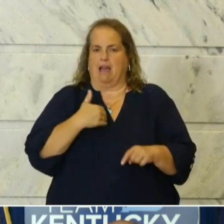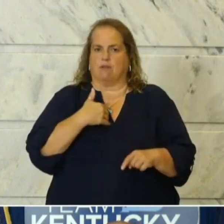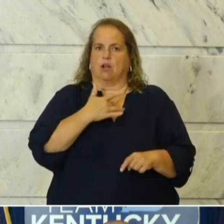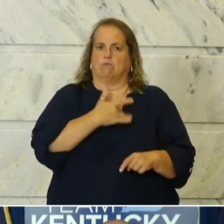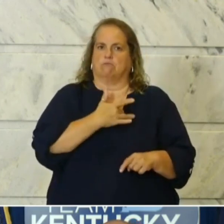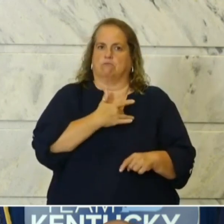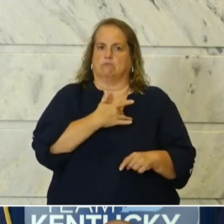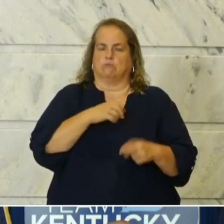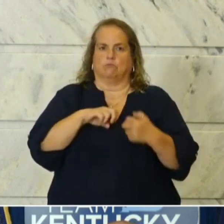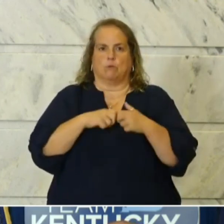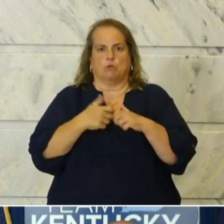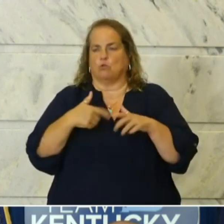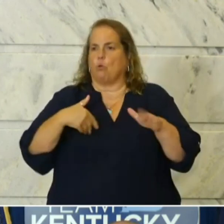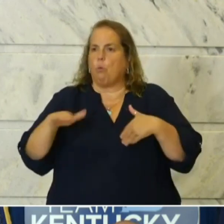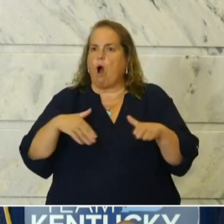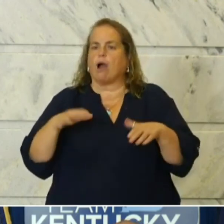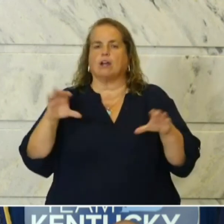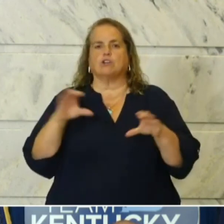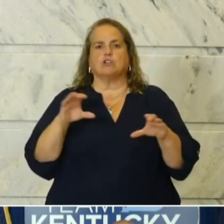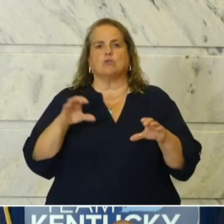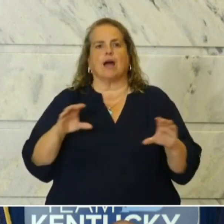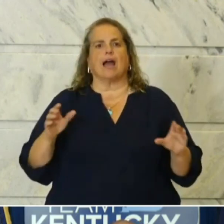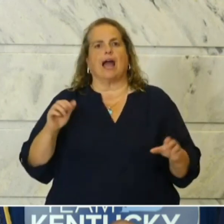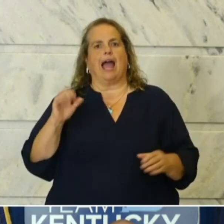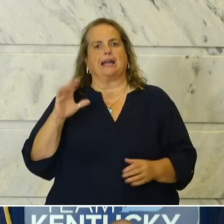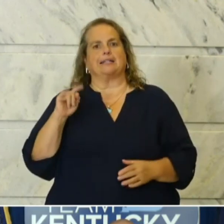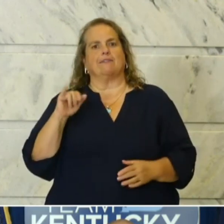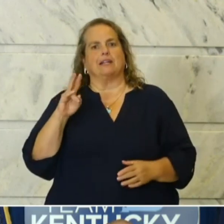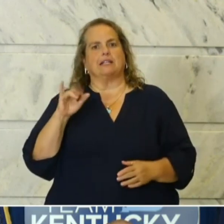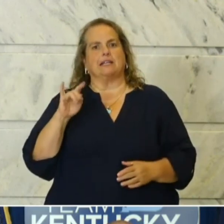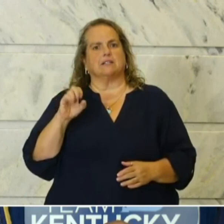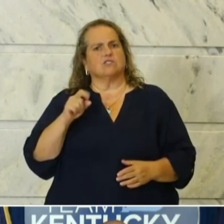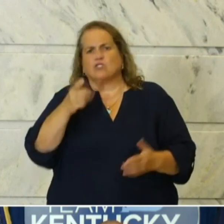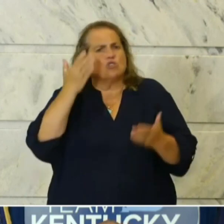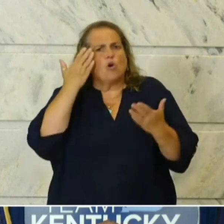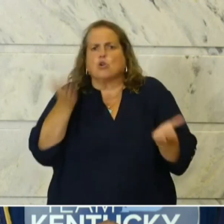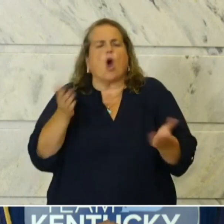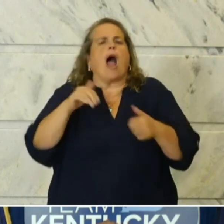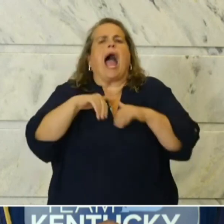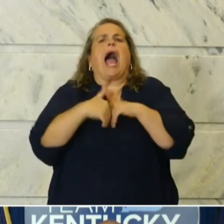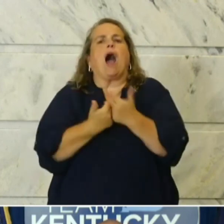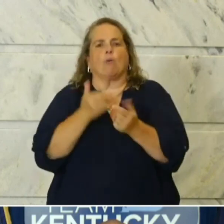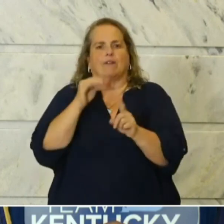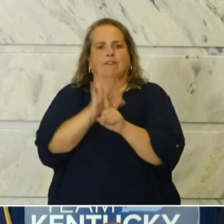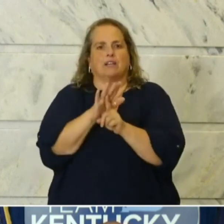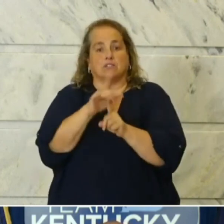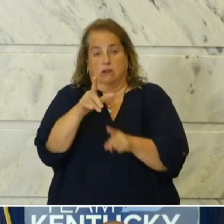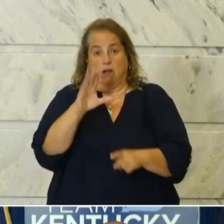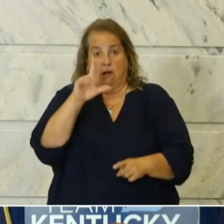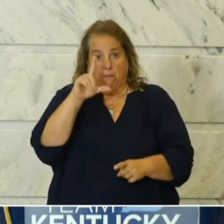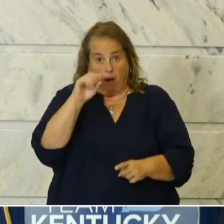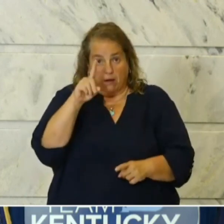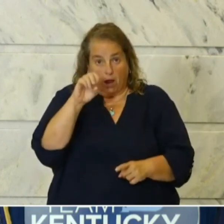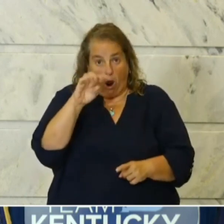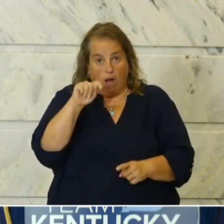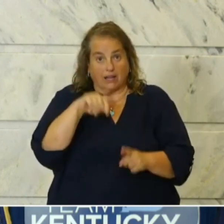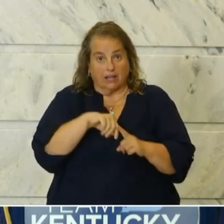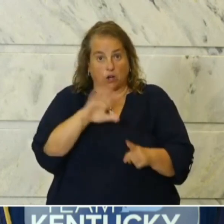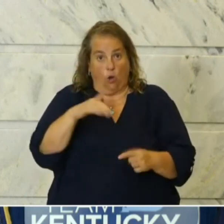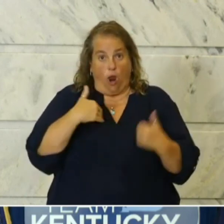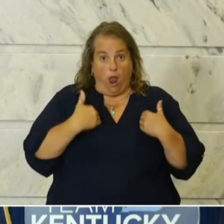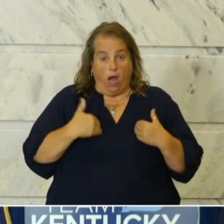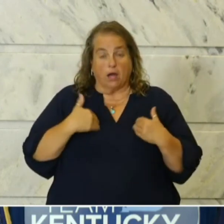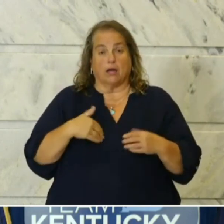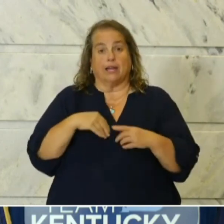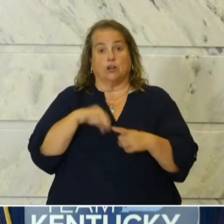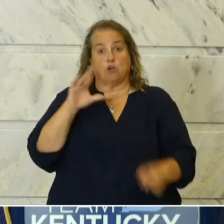to walk and do activities. We just don't know. But we know people have had blood clots in their lungs and blood clots in their legs. Then if